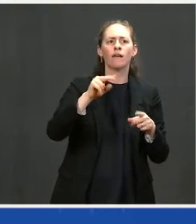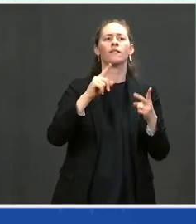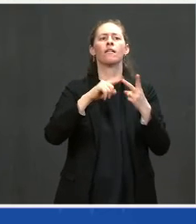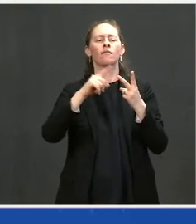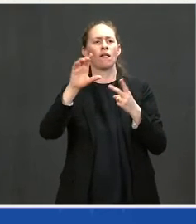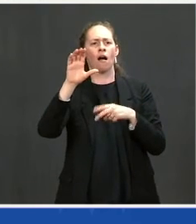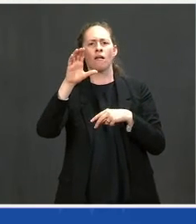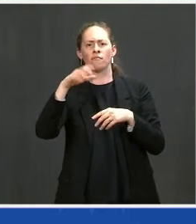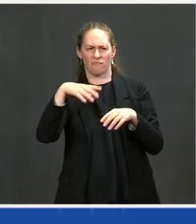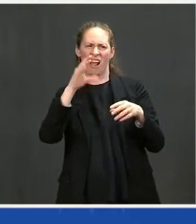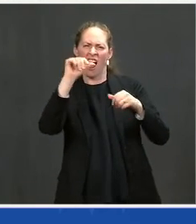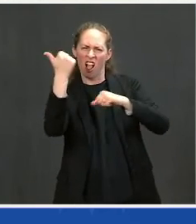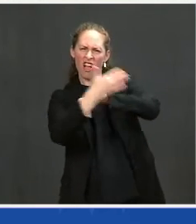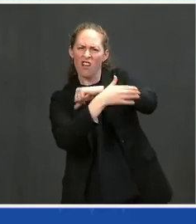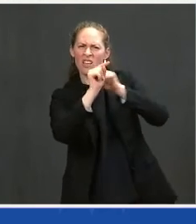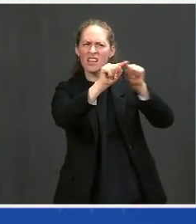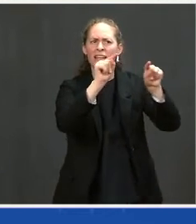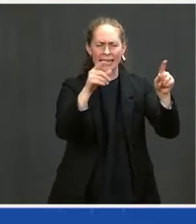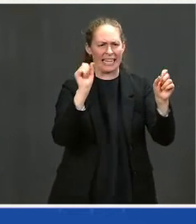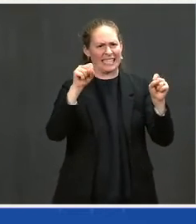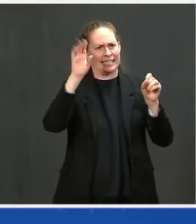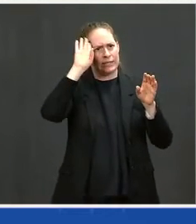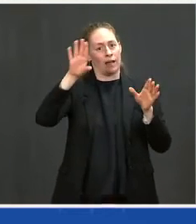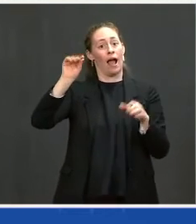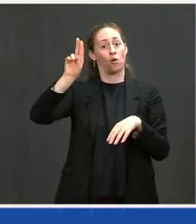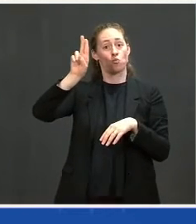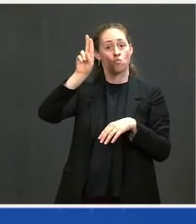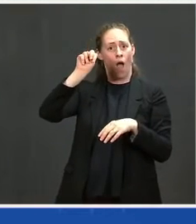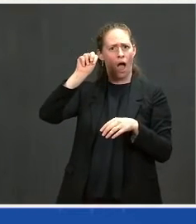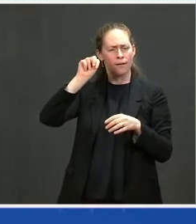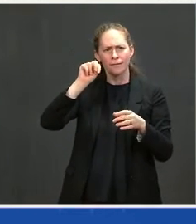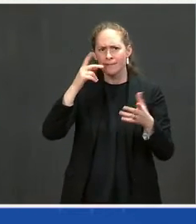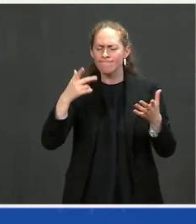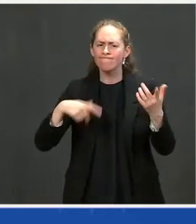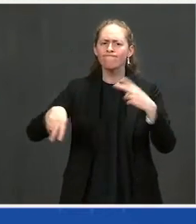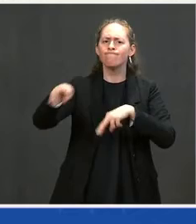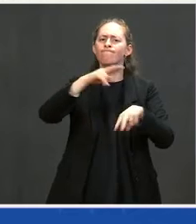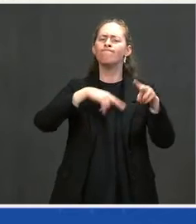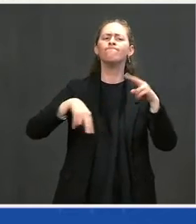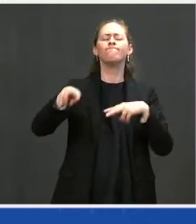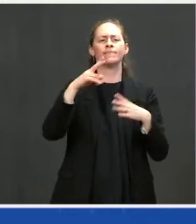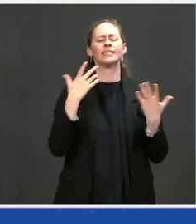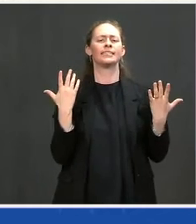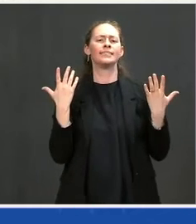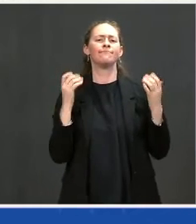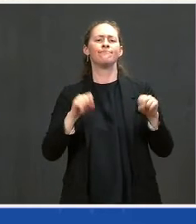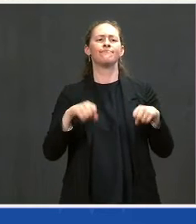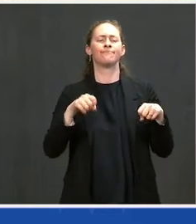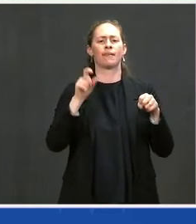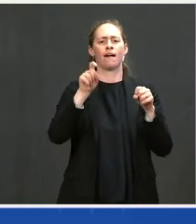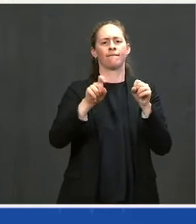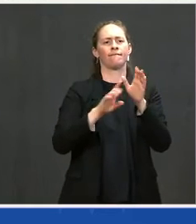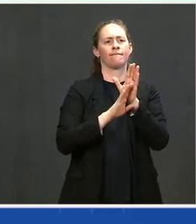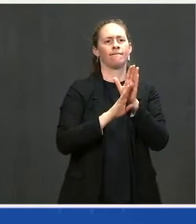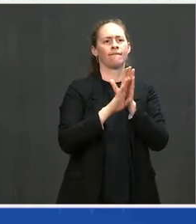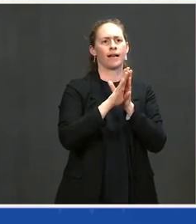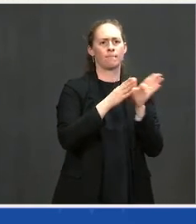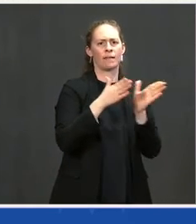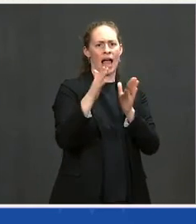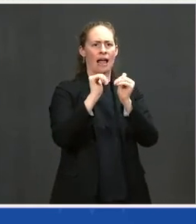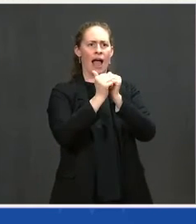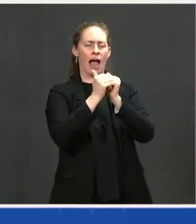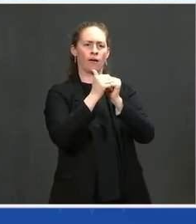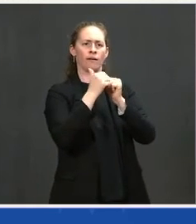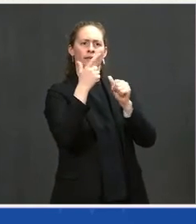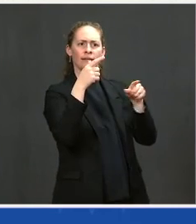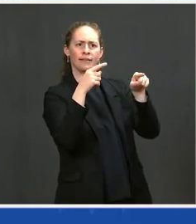shortly on how to mechanically get people, how to end this war. But it is not my intention to